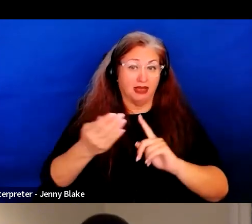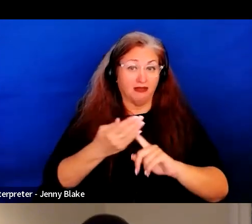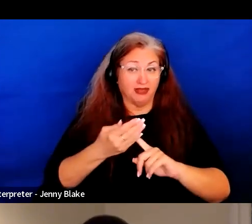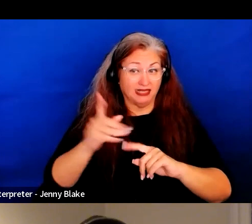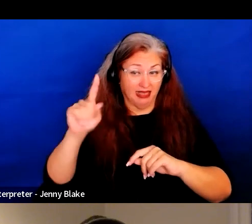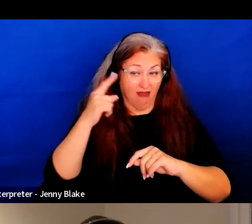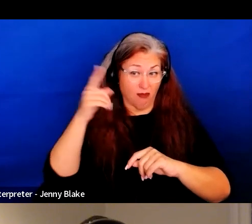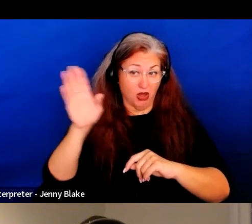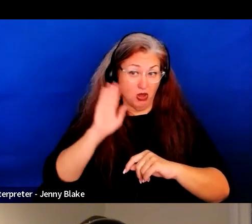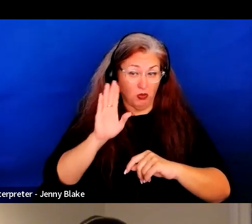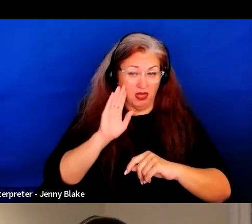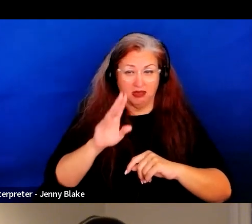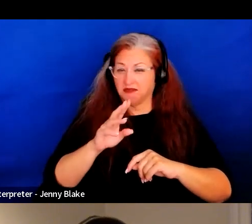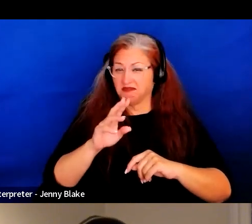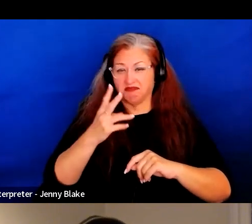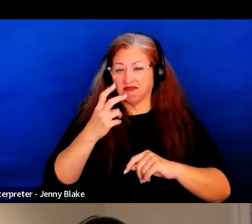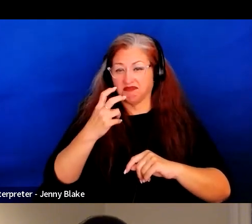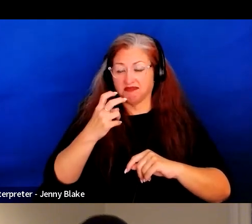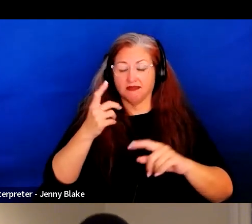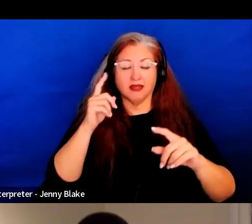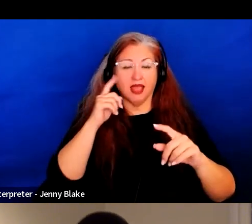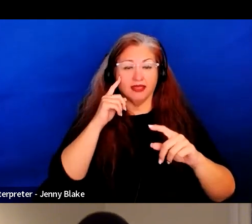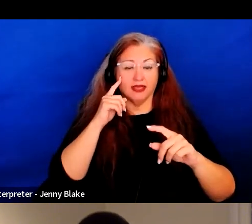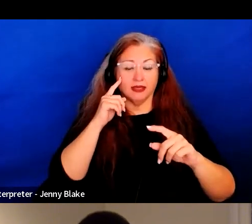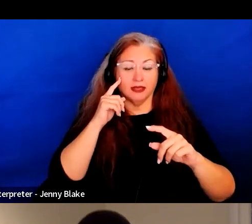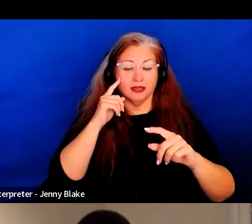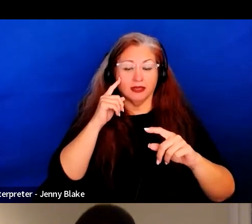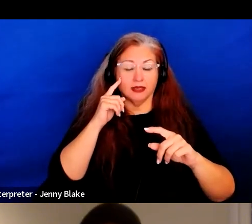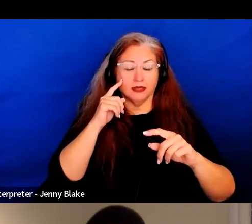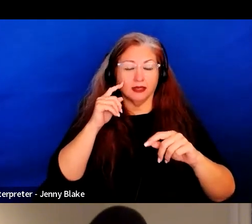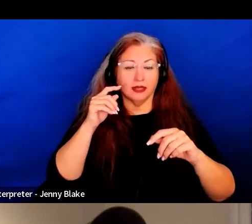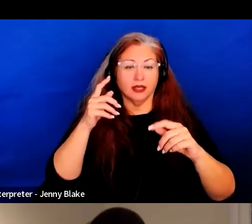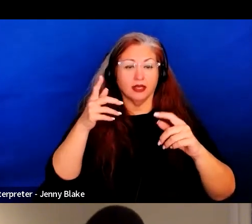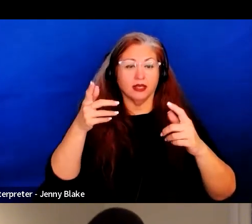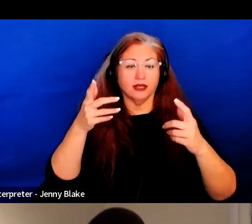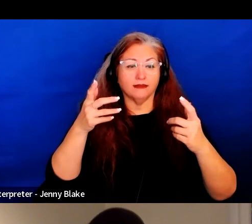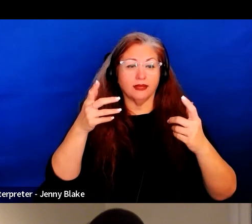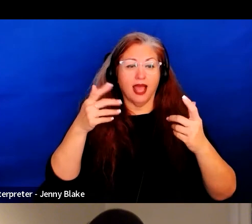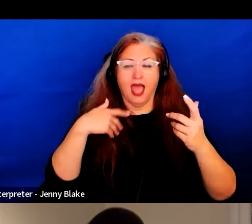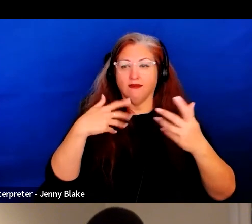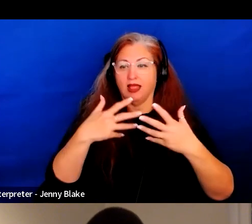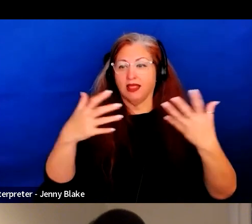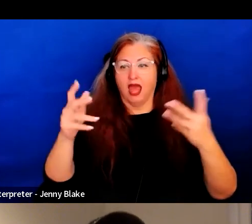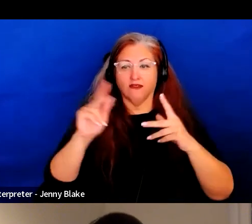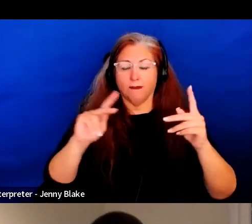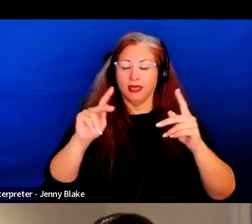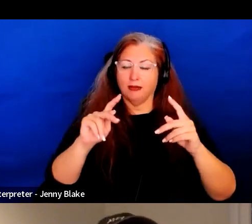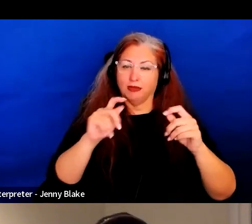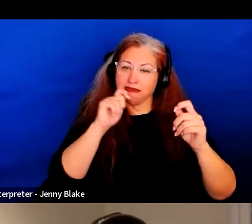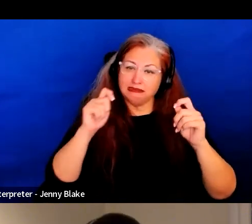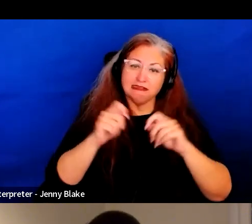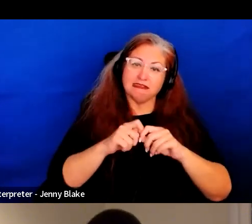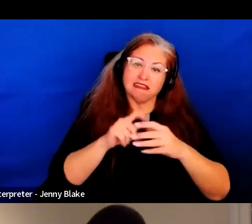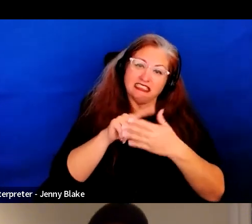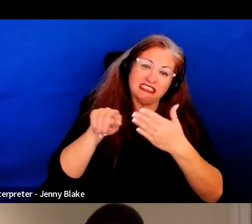gonna make it, really. I think that there's been, or, you know, there's massive backlash fermenting just because, you know,